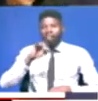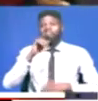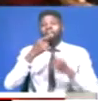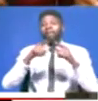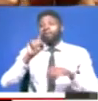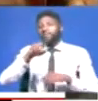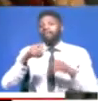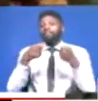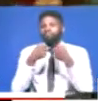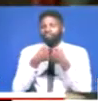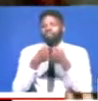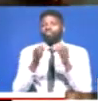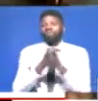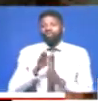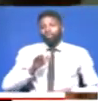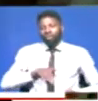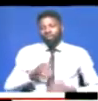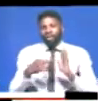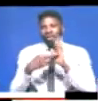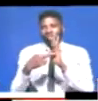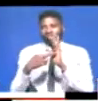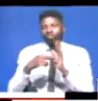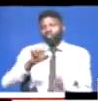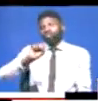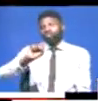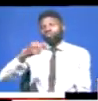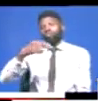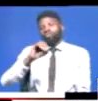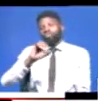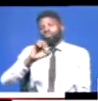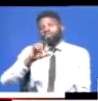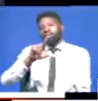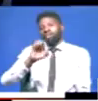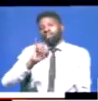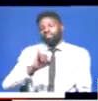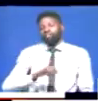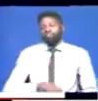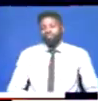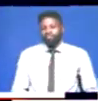Woman Representative Gladys Boss Sholei. Gishu Kiwashira, Prime Edition.